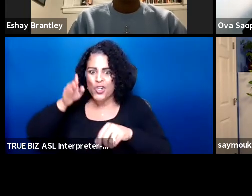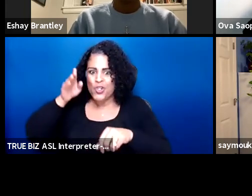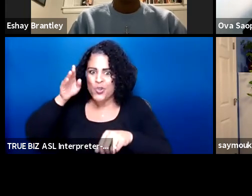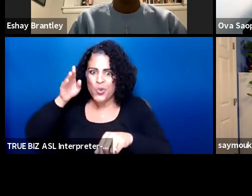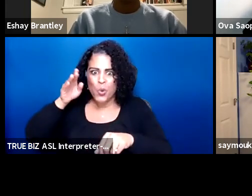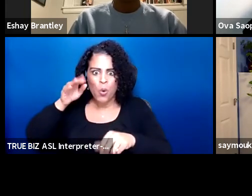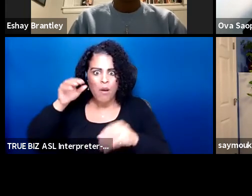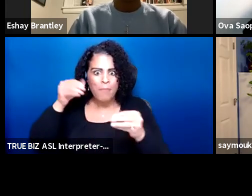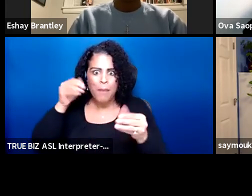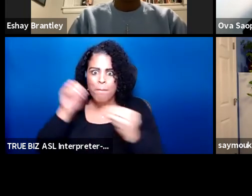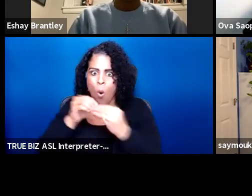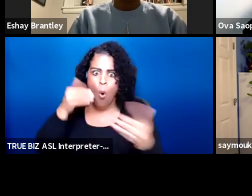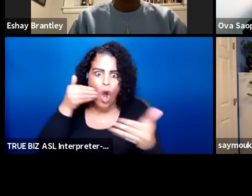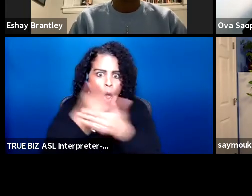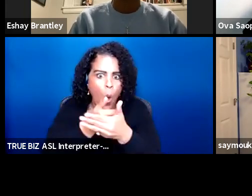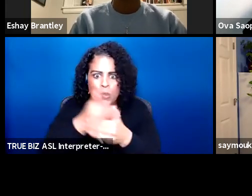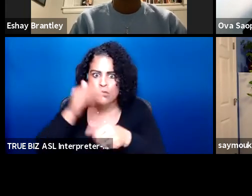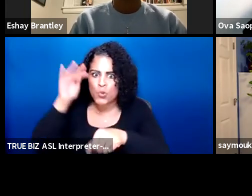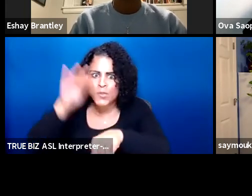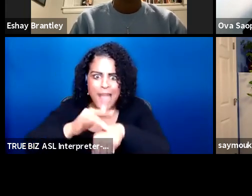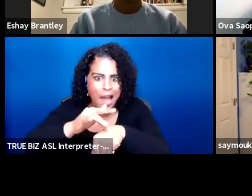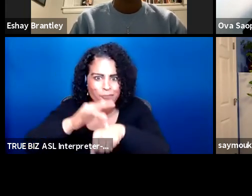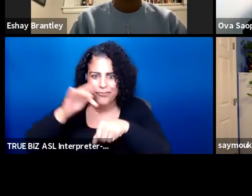than just this, like,